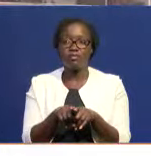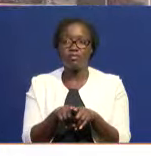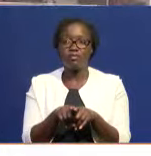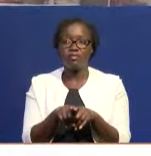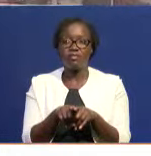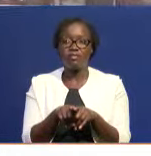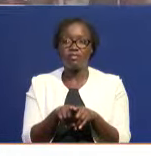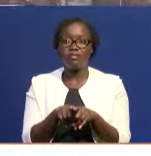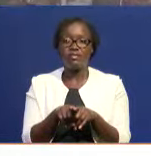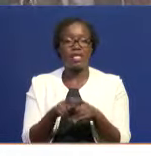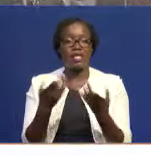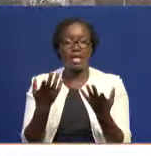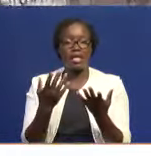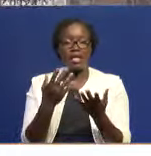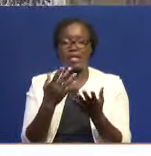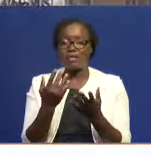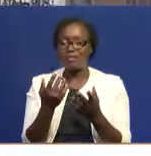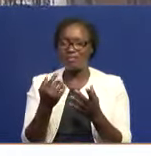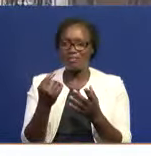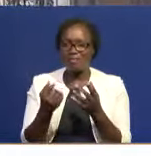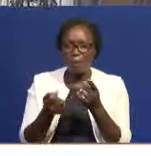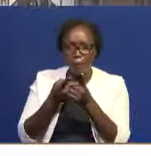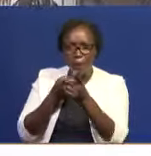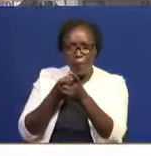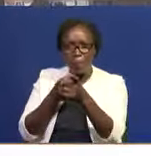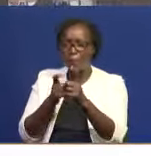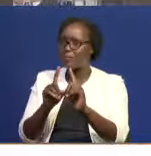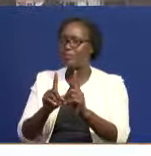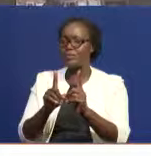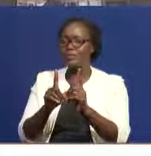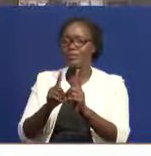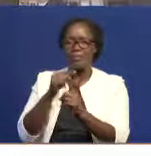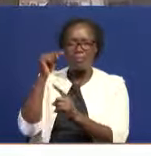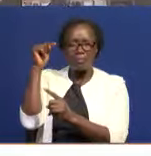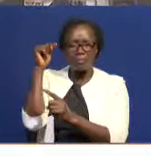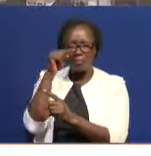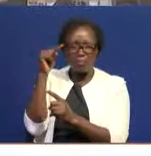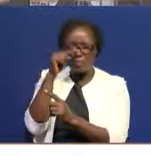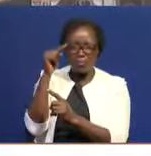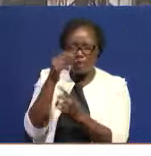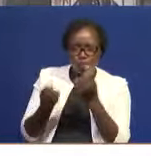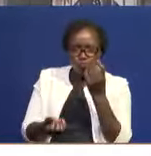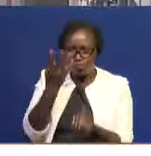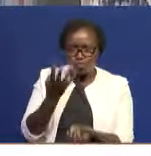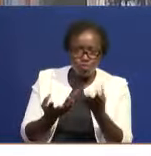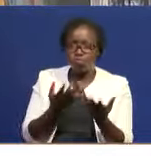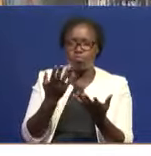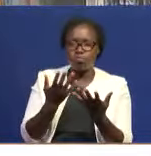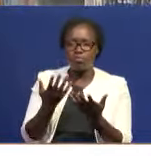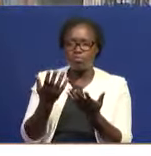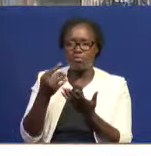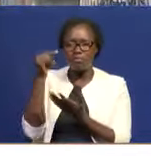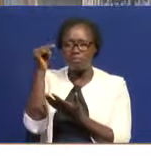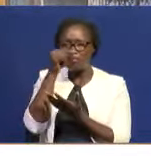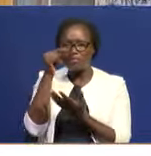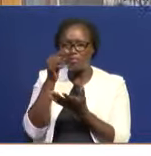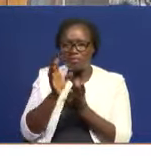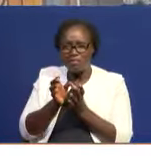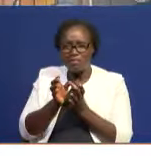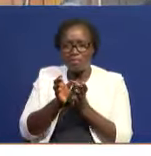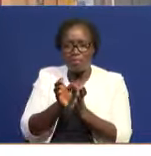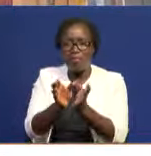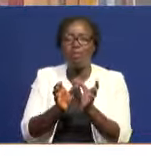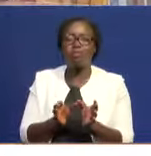firearm gunshots. Those are tear gas canisters that are being launched in that area. The police are trying to push them